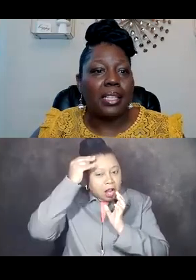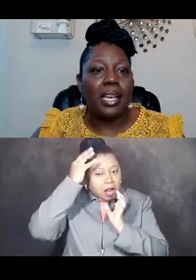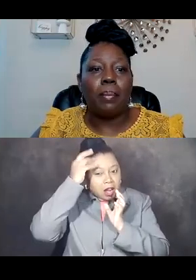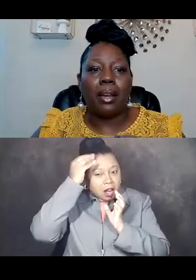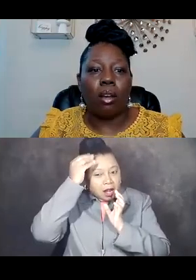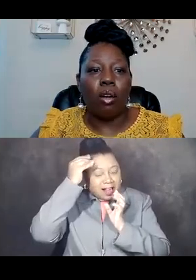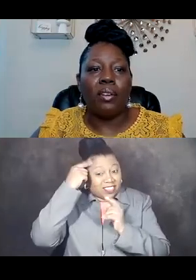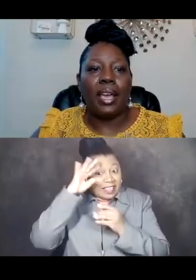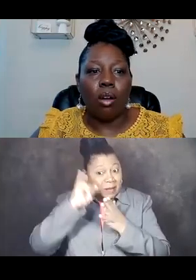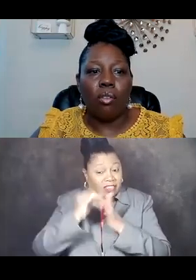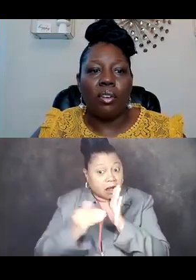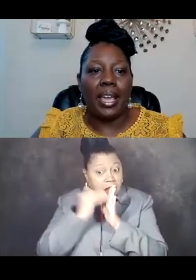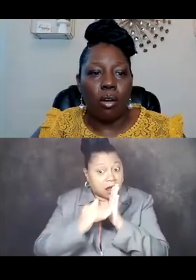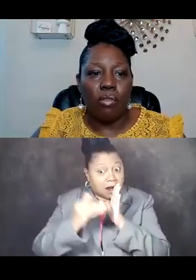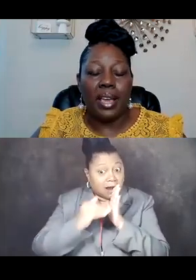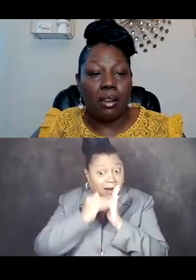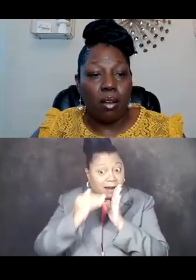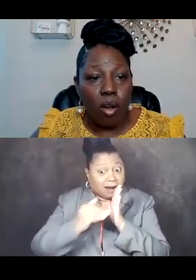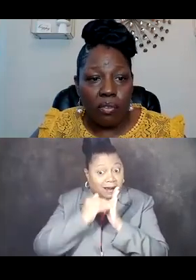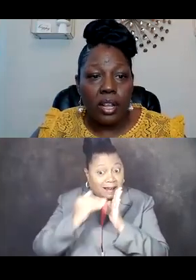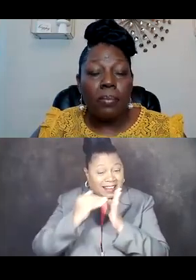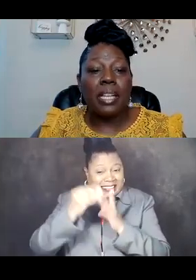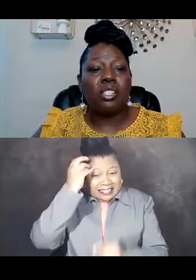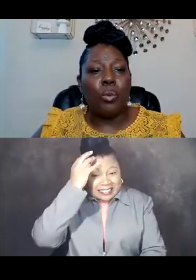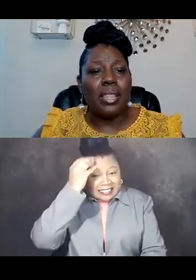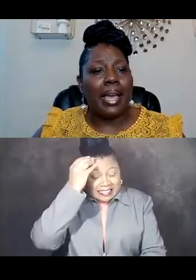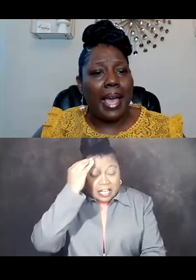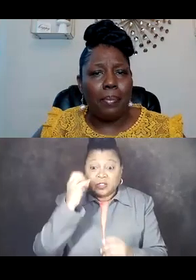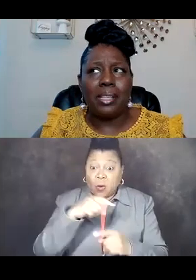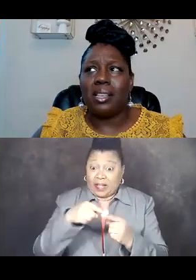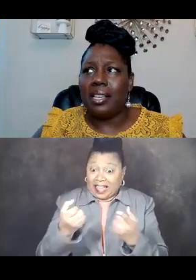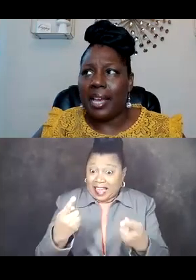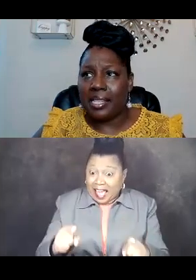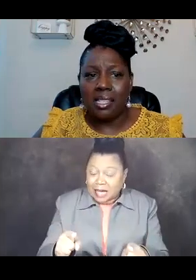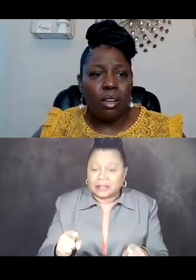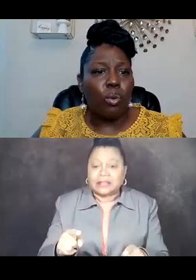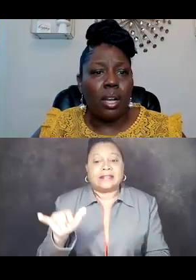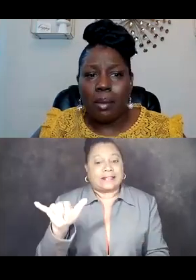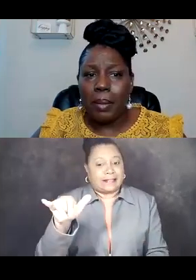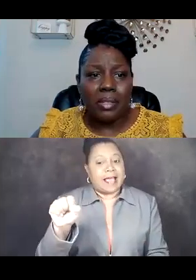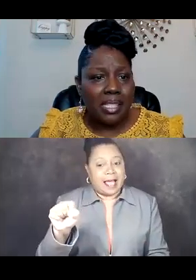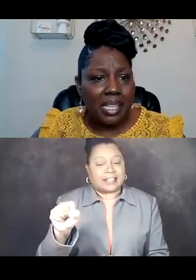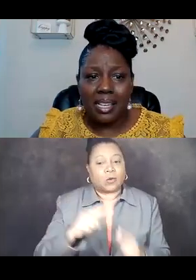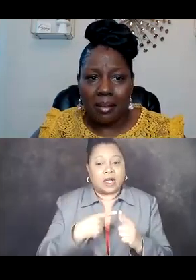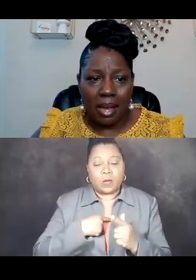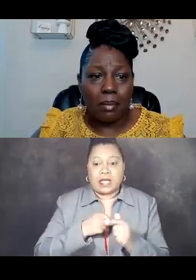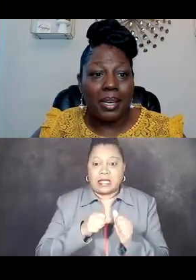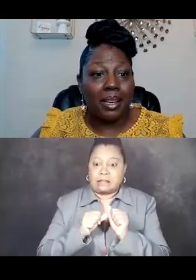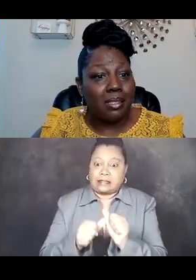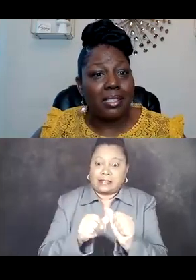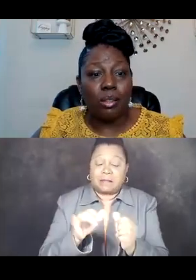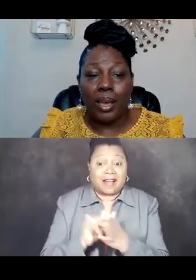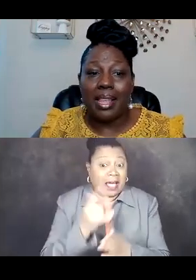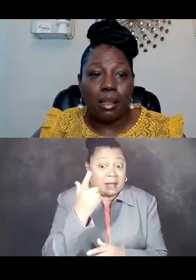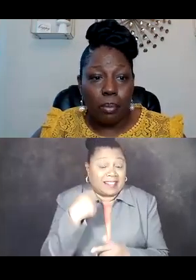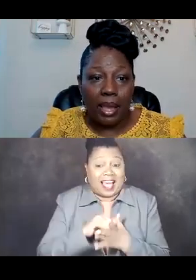kind of think about it over and over and over and over. And so when that happens, yes, we're going to be persistent about it because